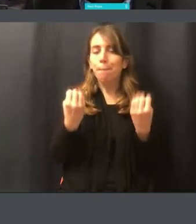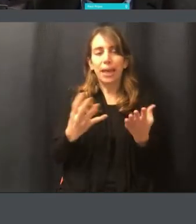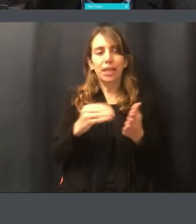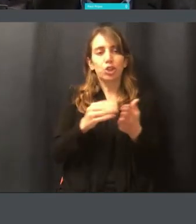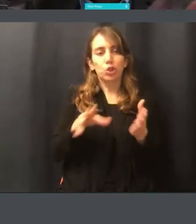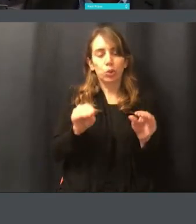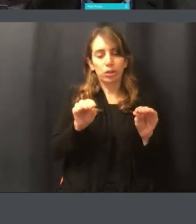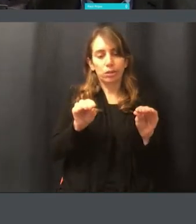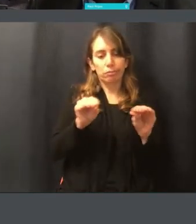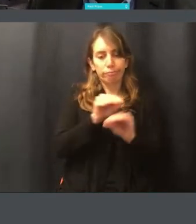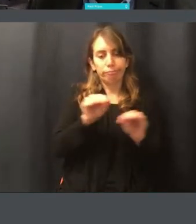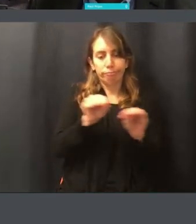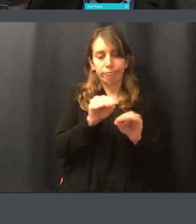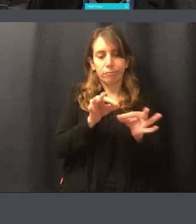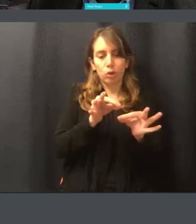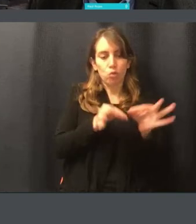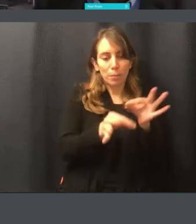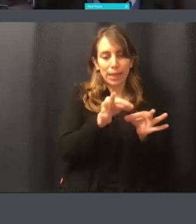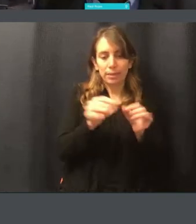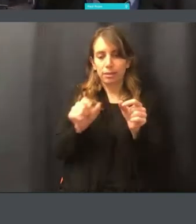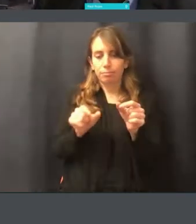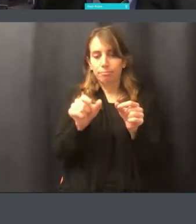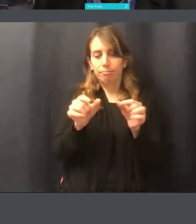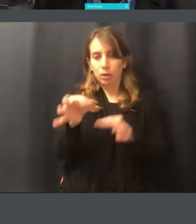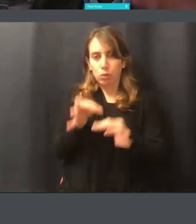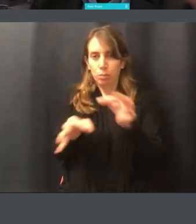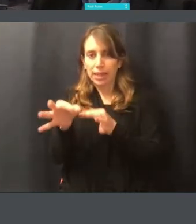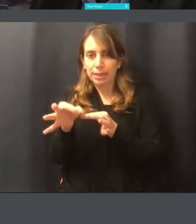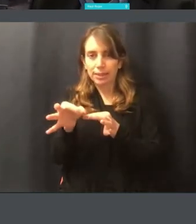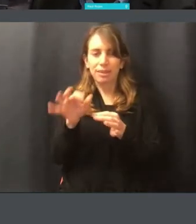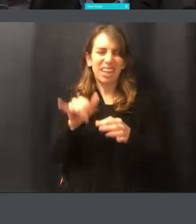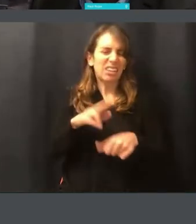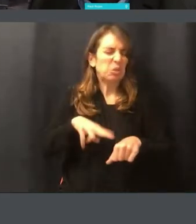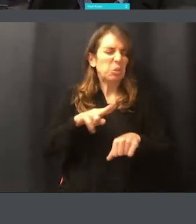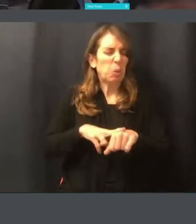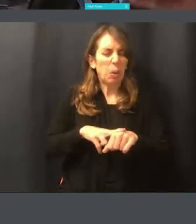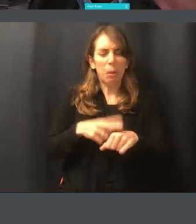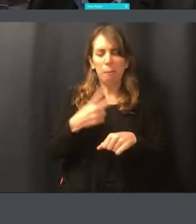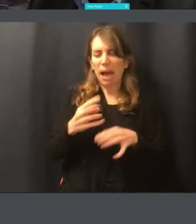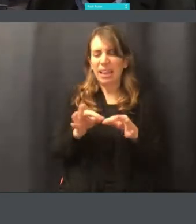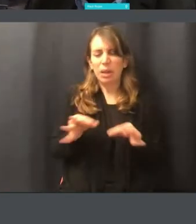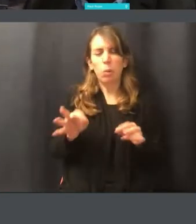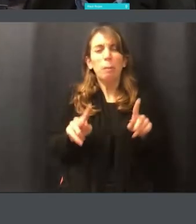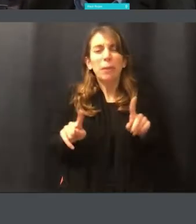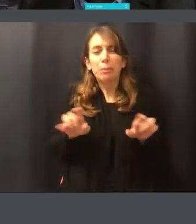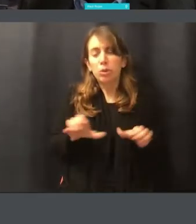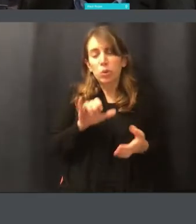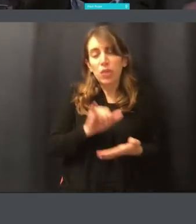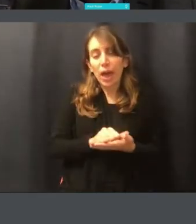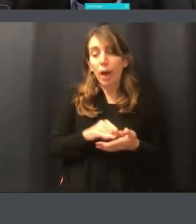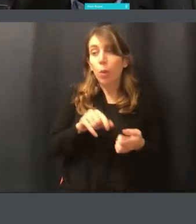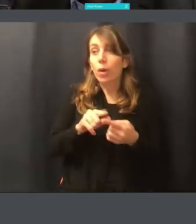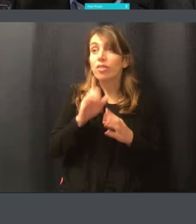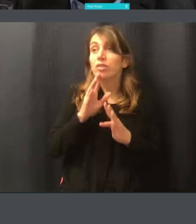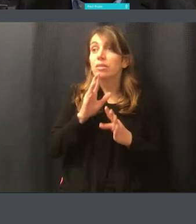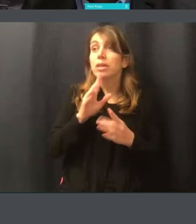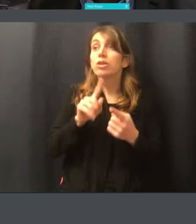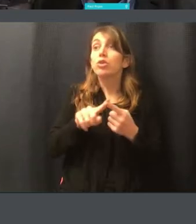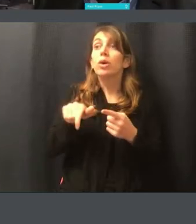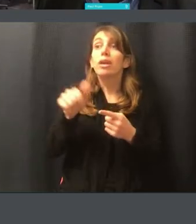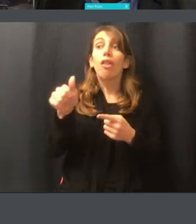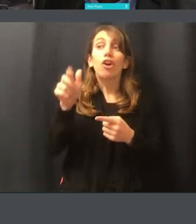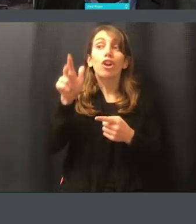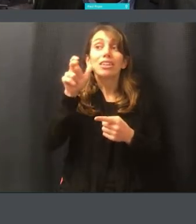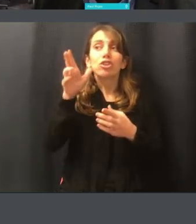of disorder. This is just something normal that bilingual folks tend to do, especially when they're speaking to another listener who's